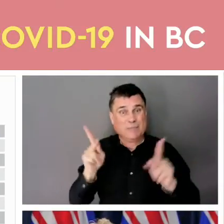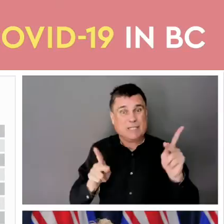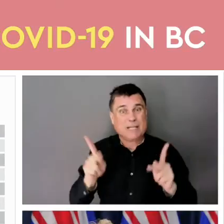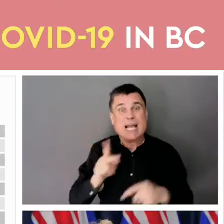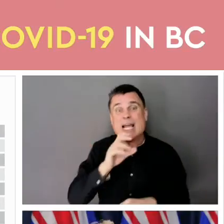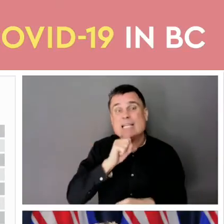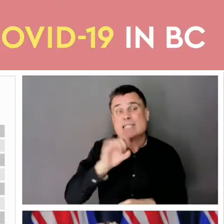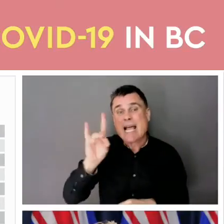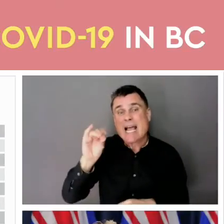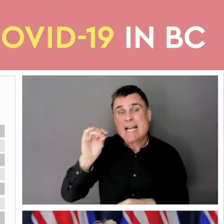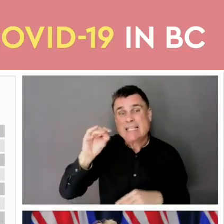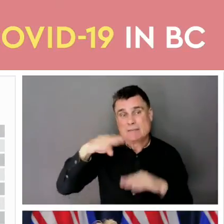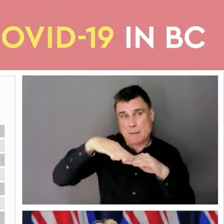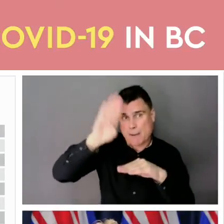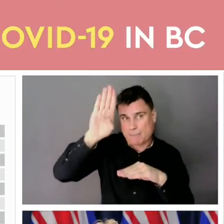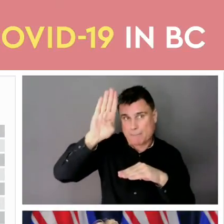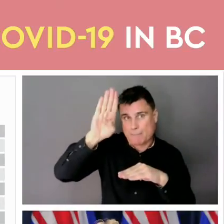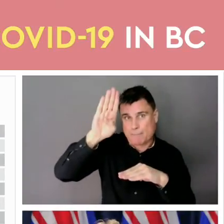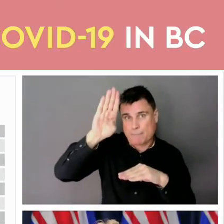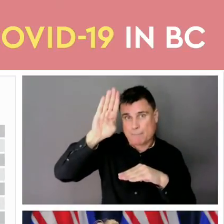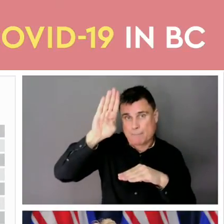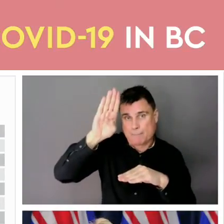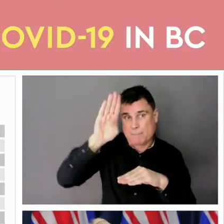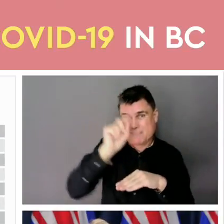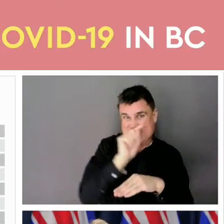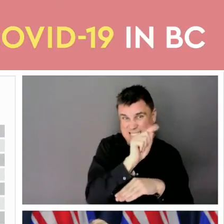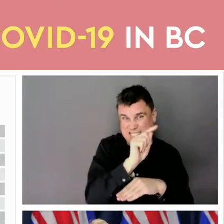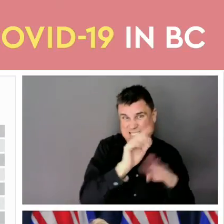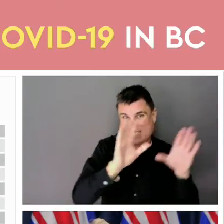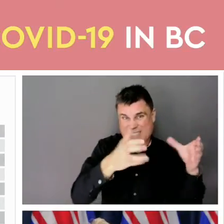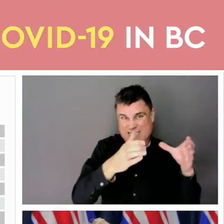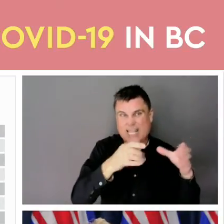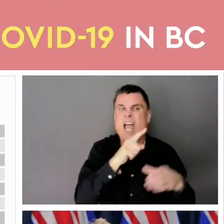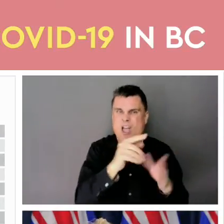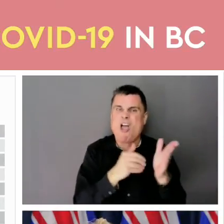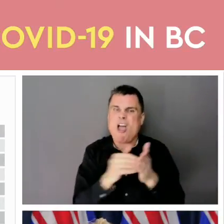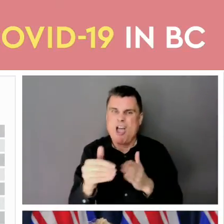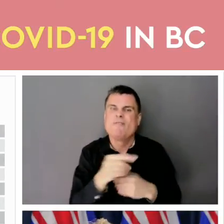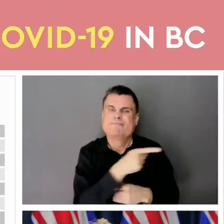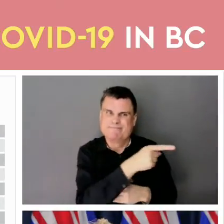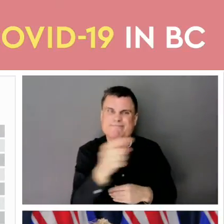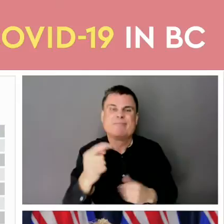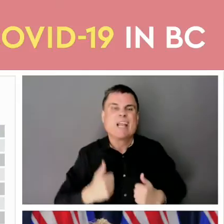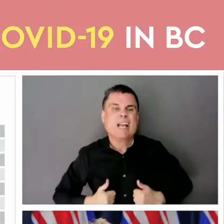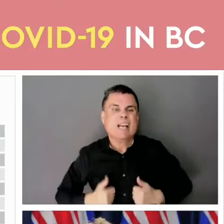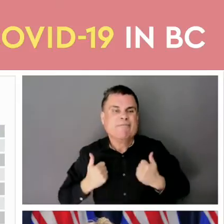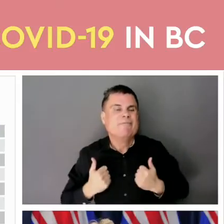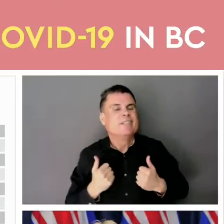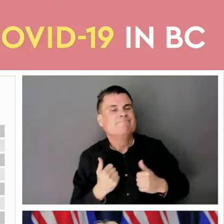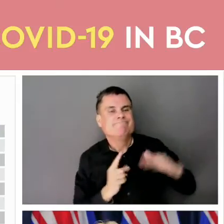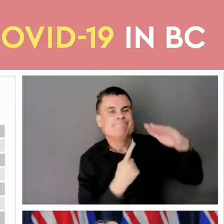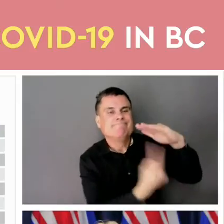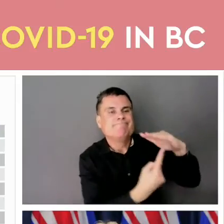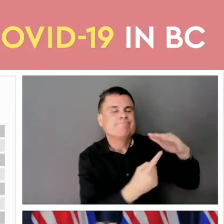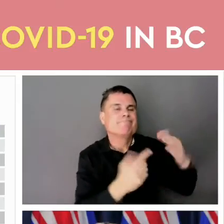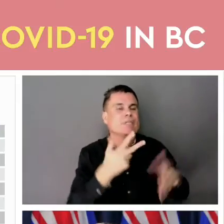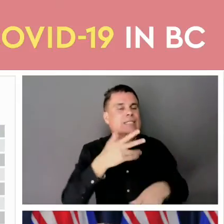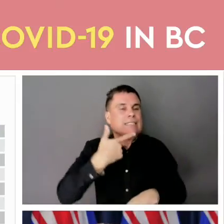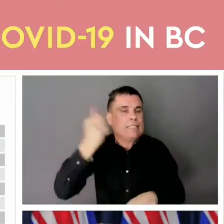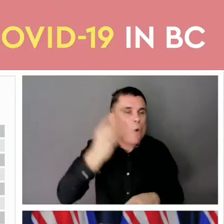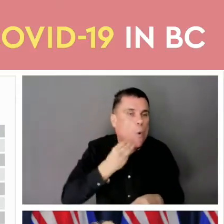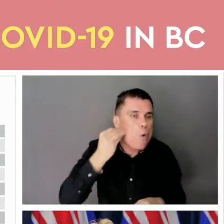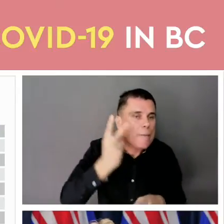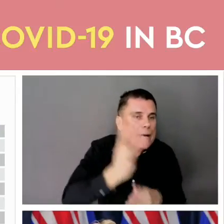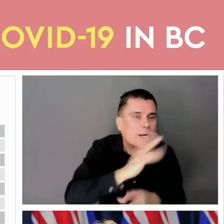them will be, or a proportion of the group will be people who live in assisted living and long-term care, who will be covered in phase